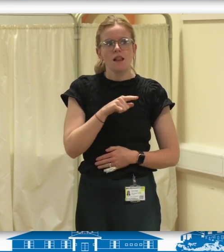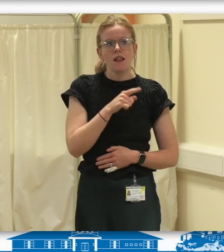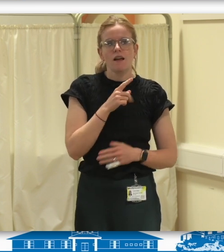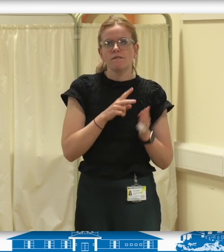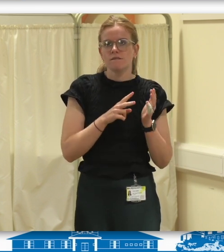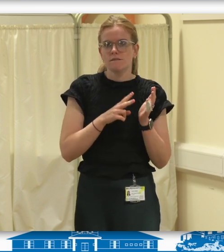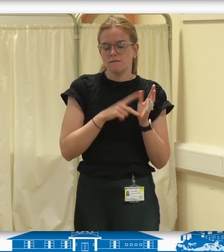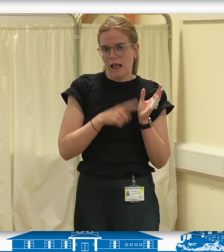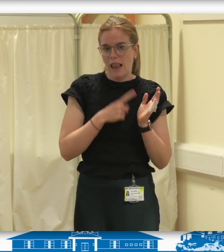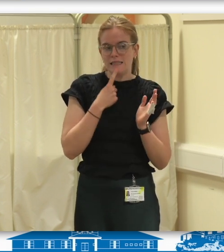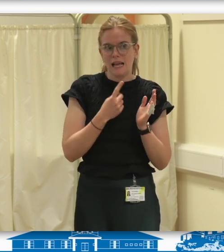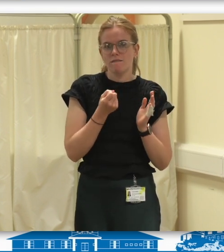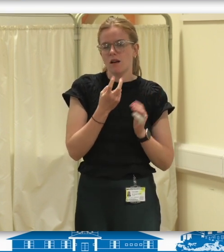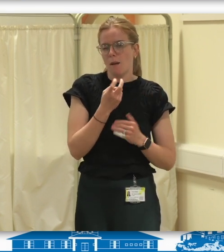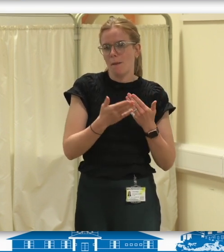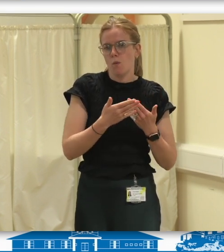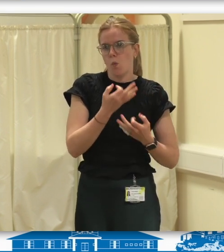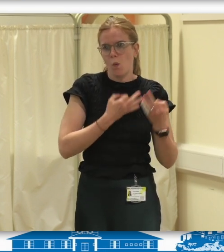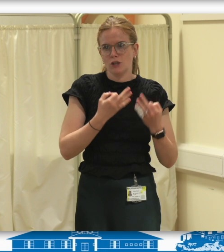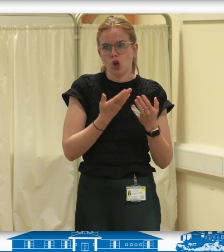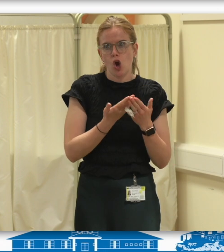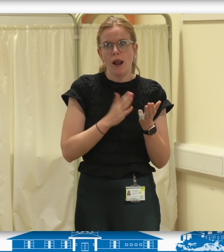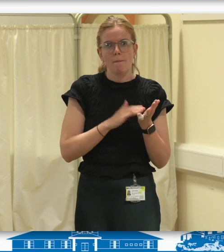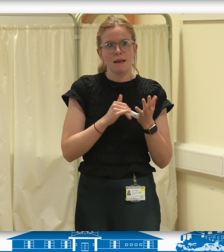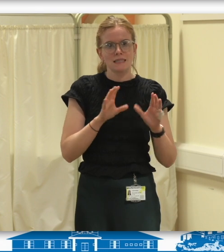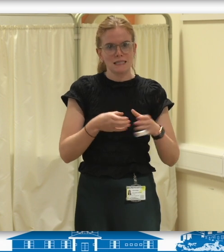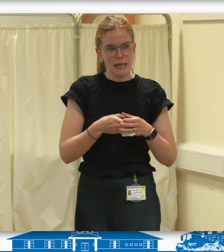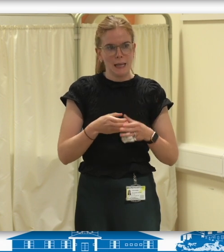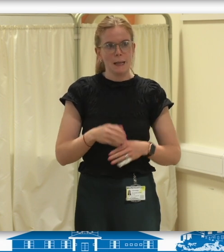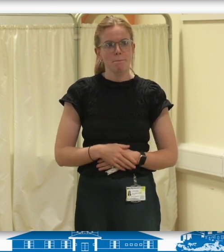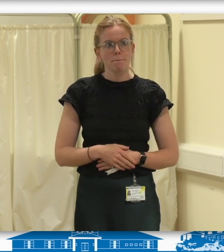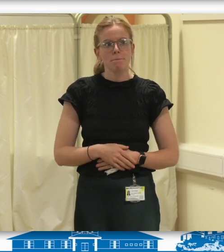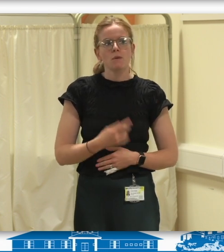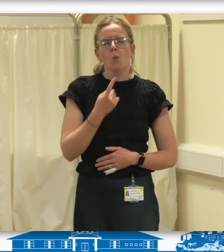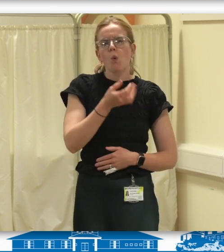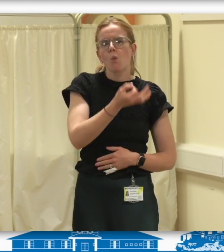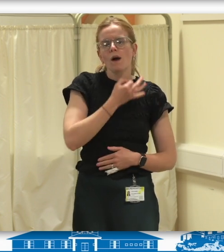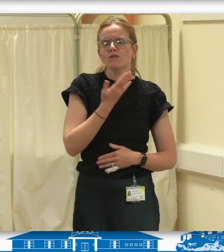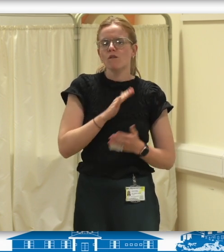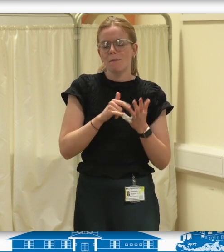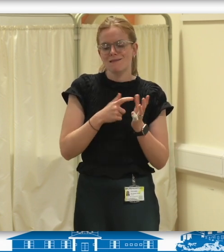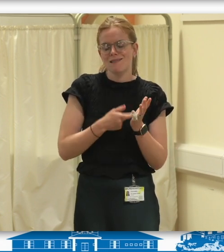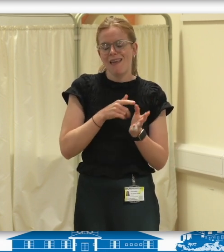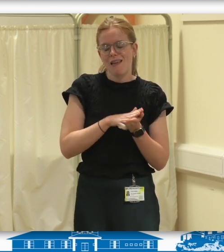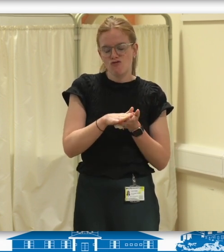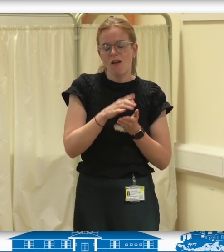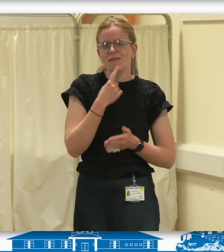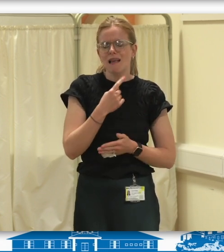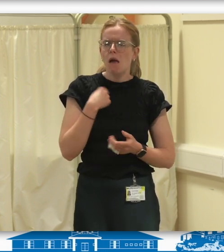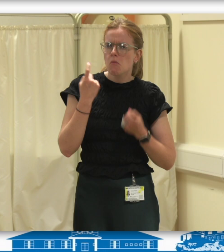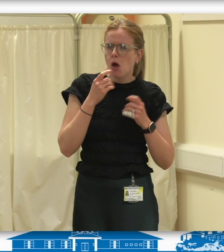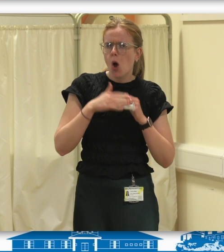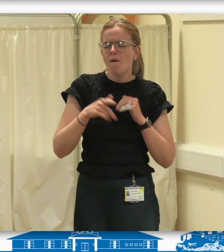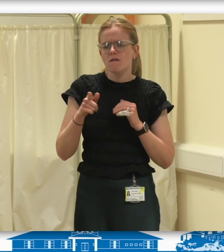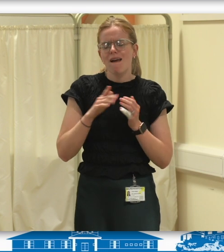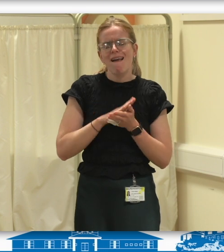so on Teams. If I could just, there's one from Sarah. I'm curious about the comment Heather